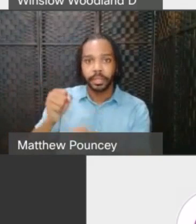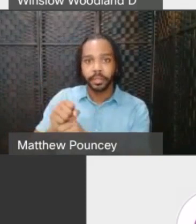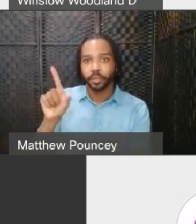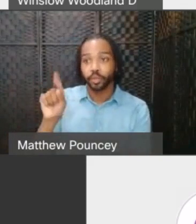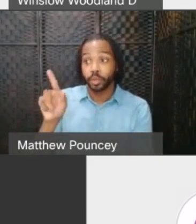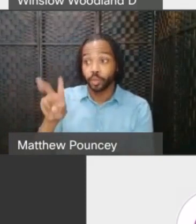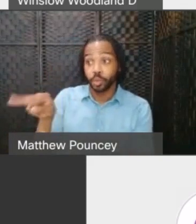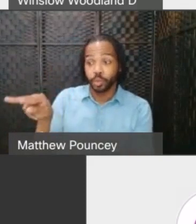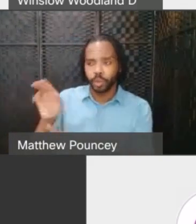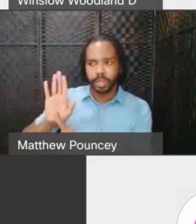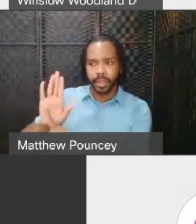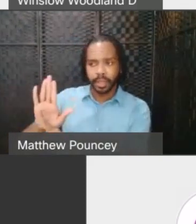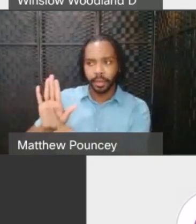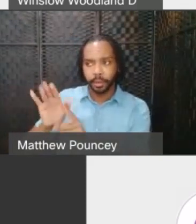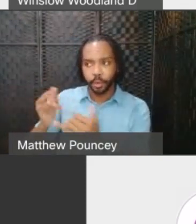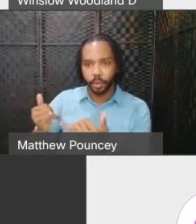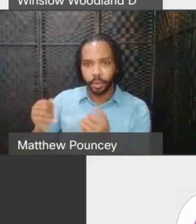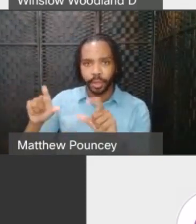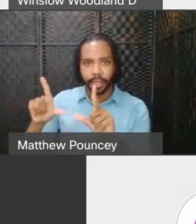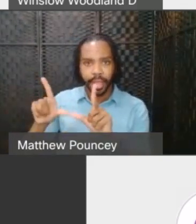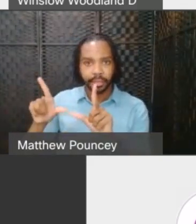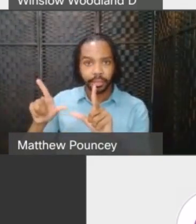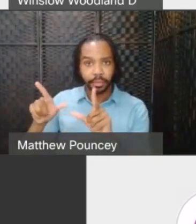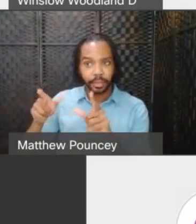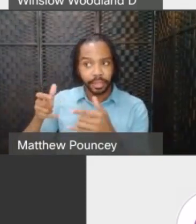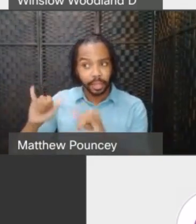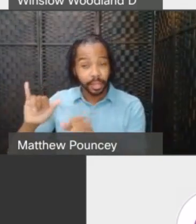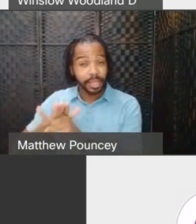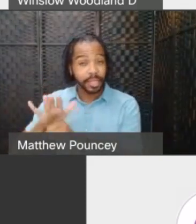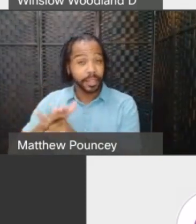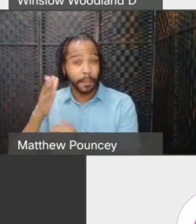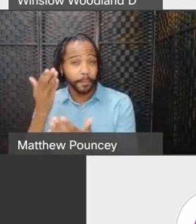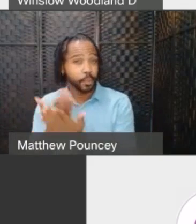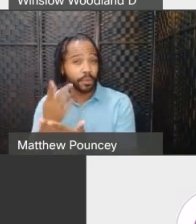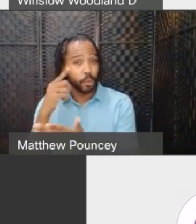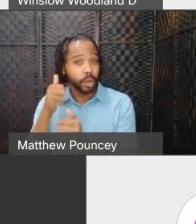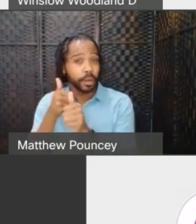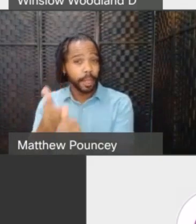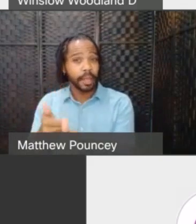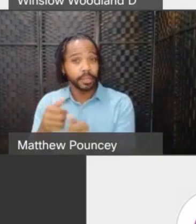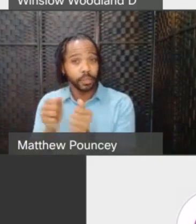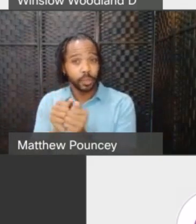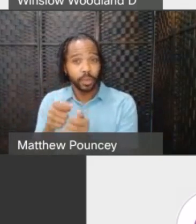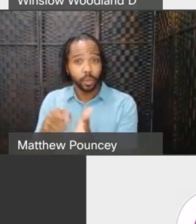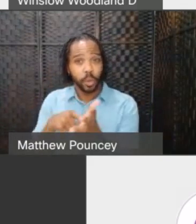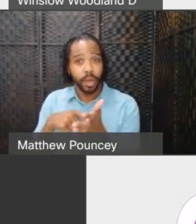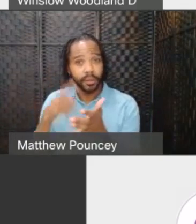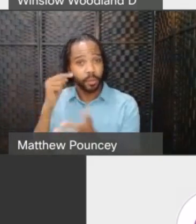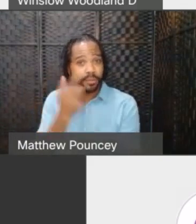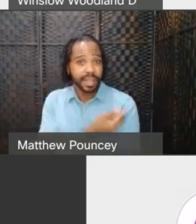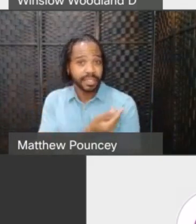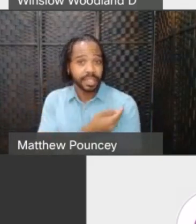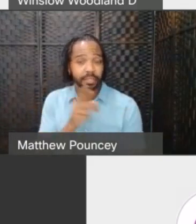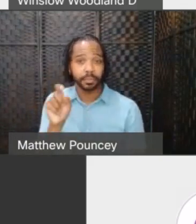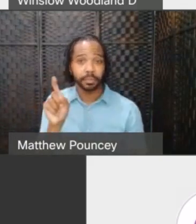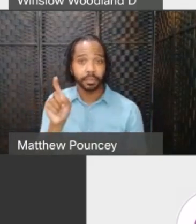license still adequate proof of compliance with vaccination requirements? Okay,